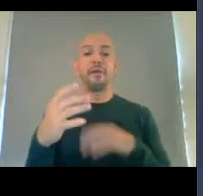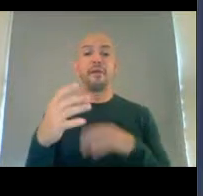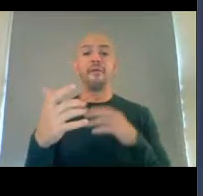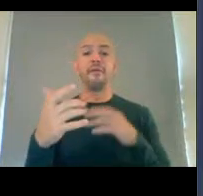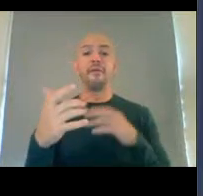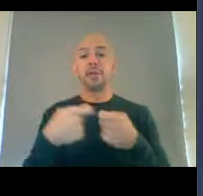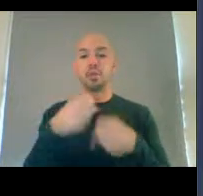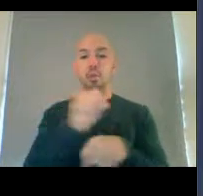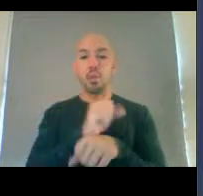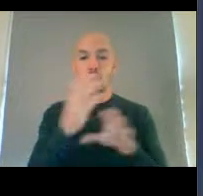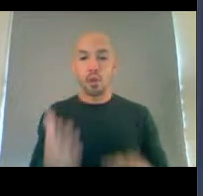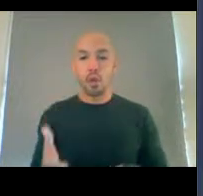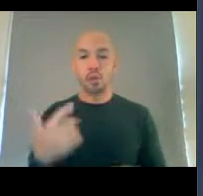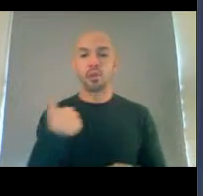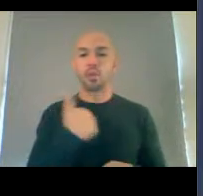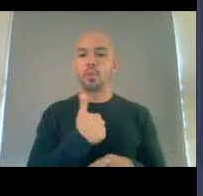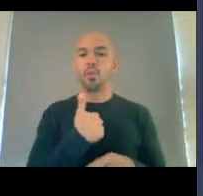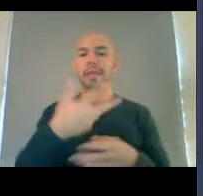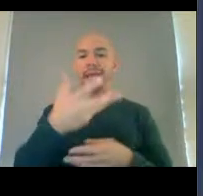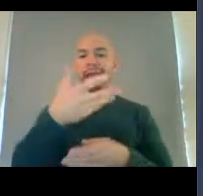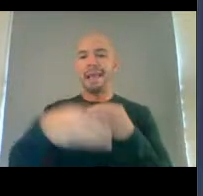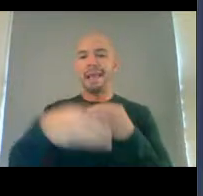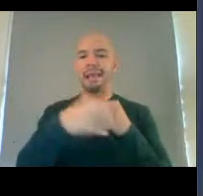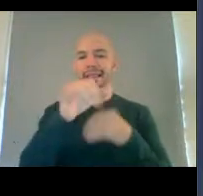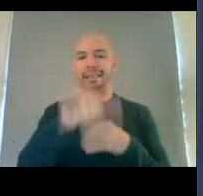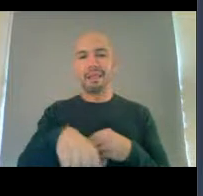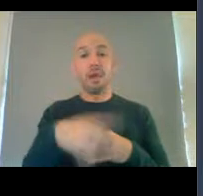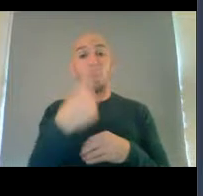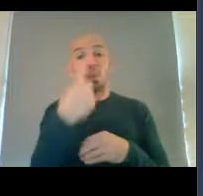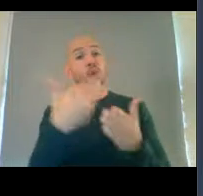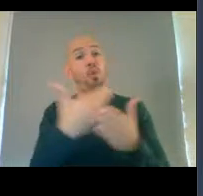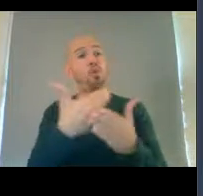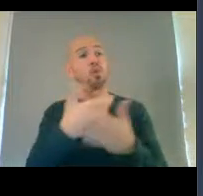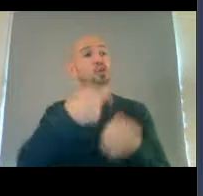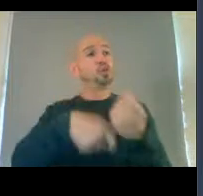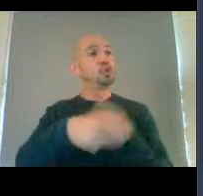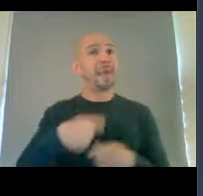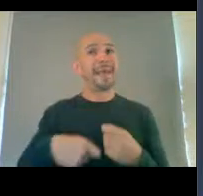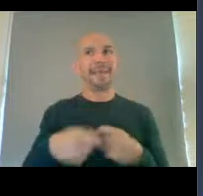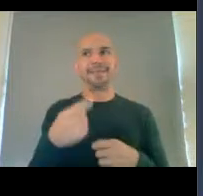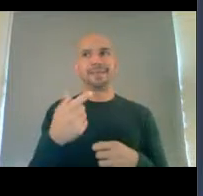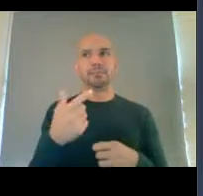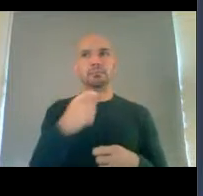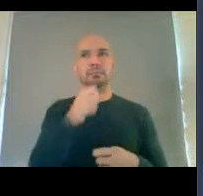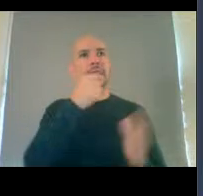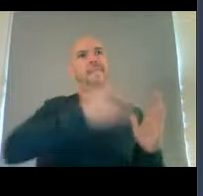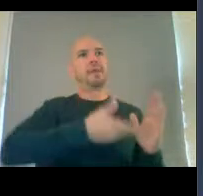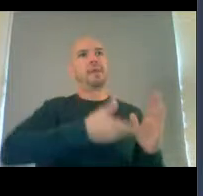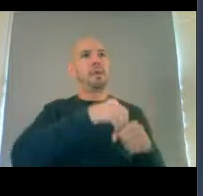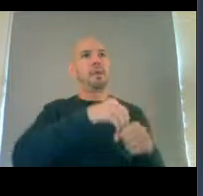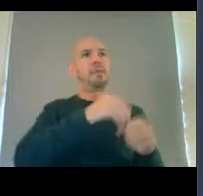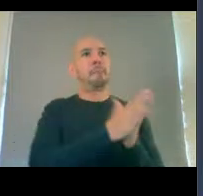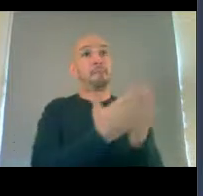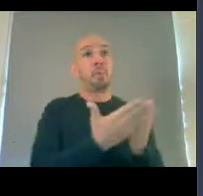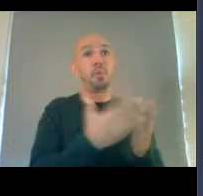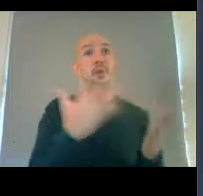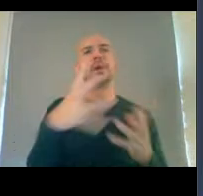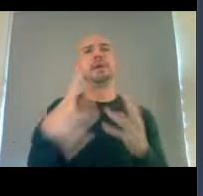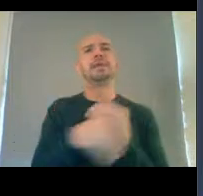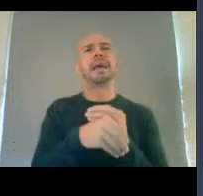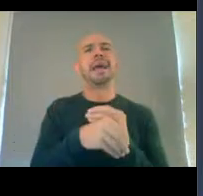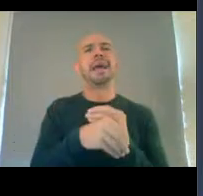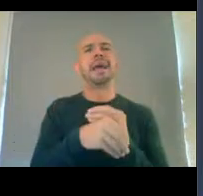one change that we plan on making um to that language that's not posted in the version that goes with this book item is um to add a clarifying